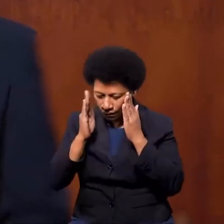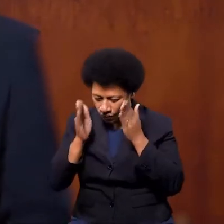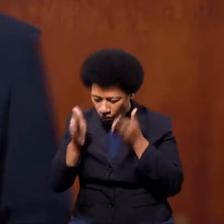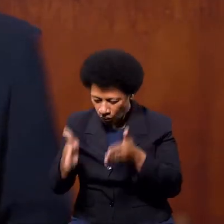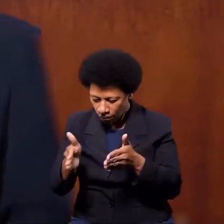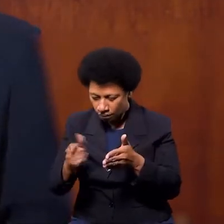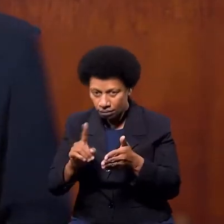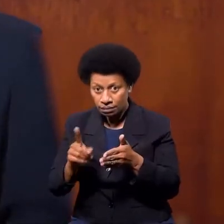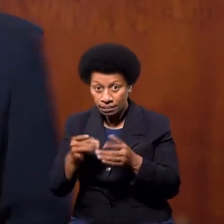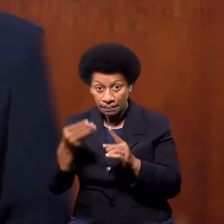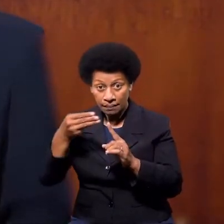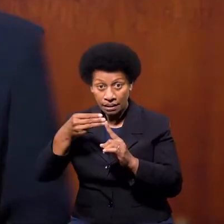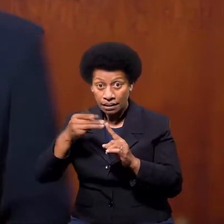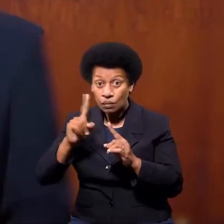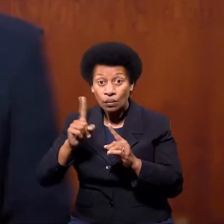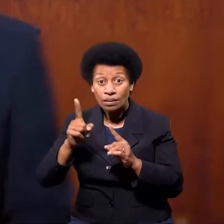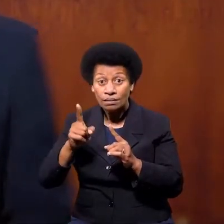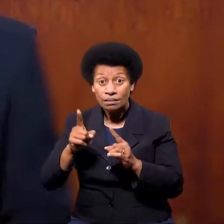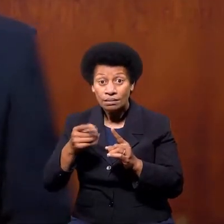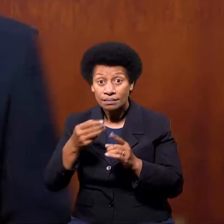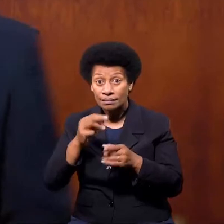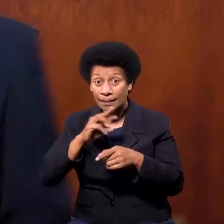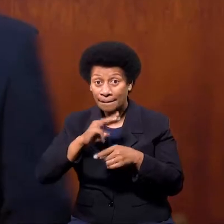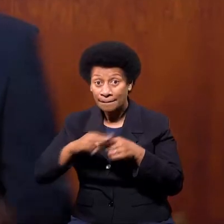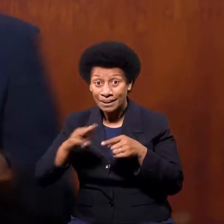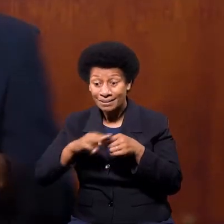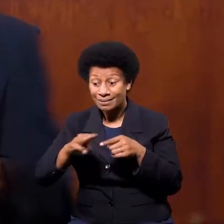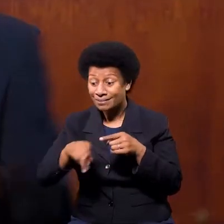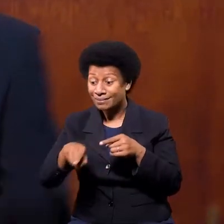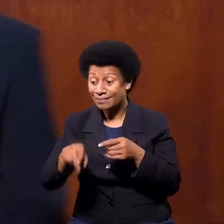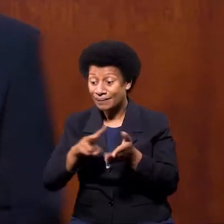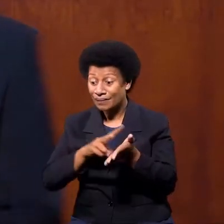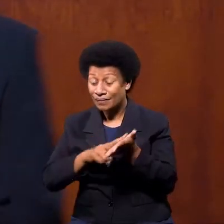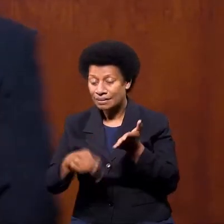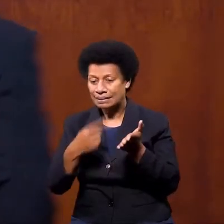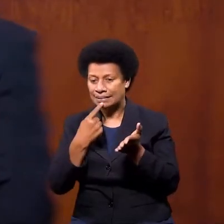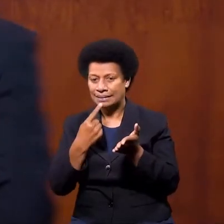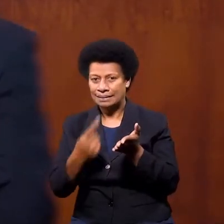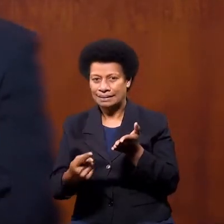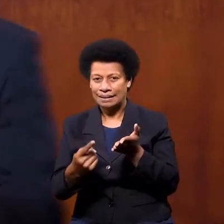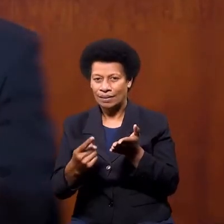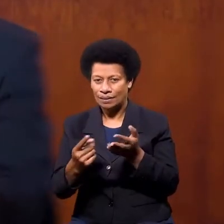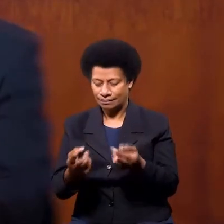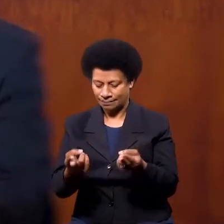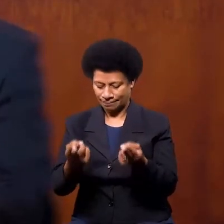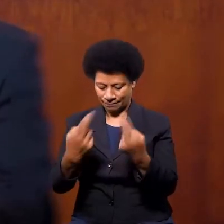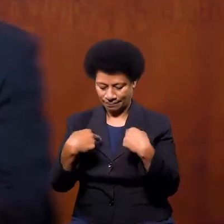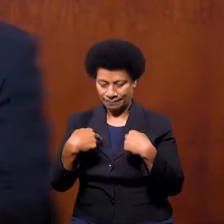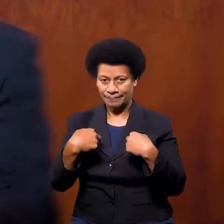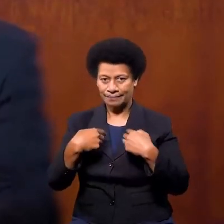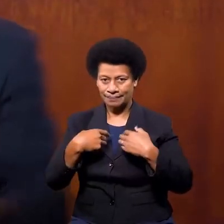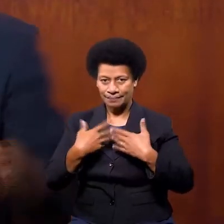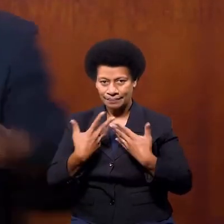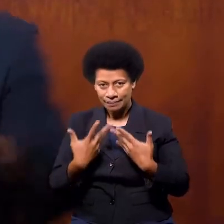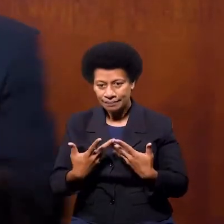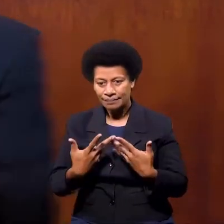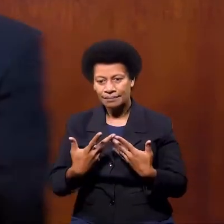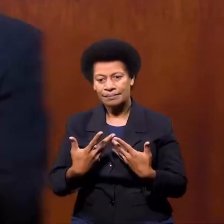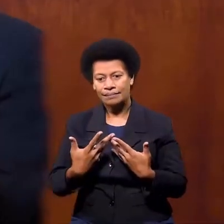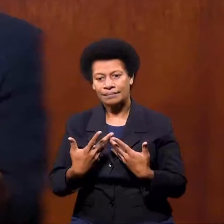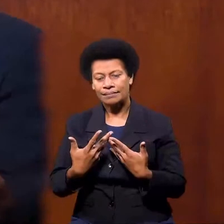verses, one of the main messages that is coming out, that is reflected from this verse, is reflecting us to